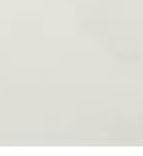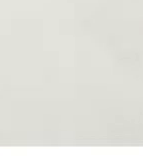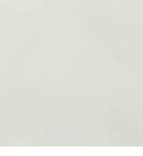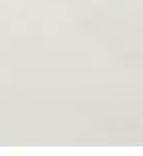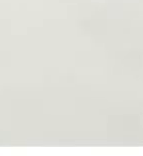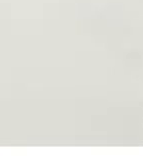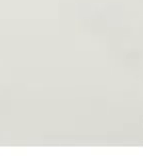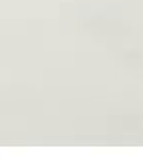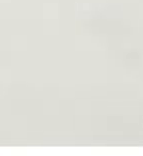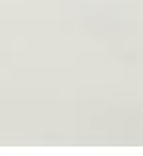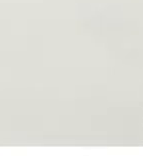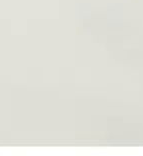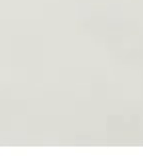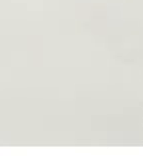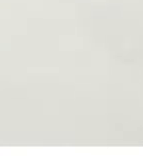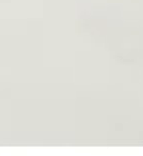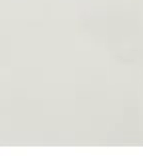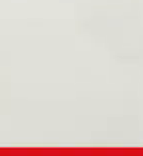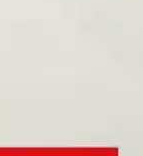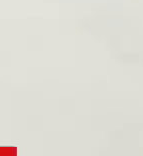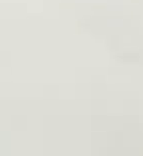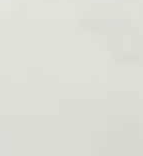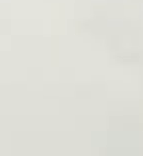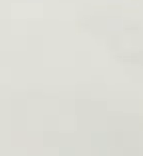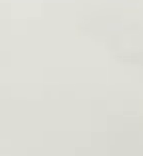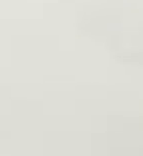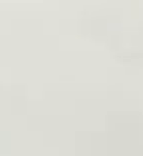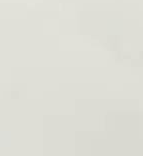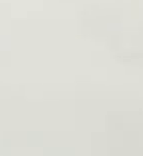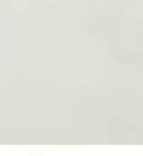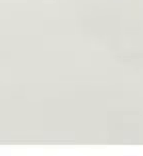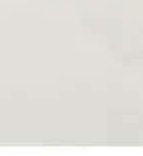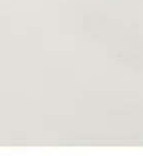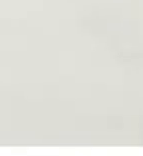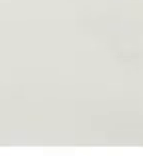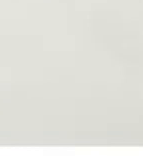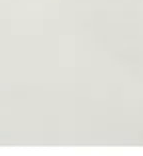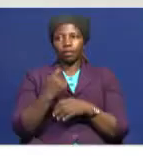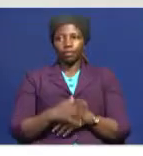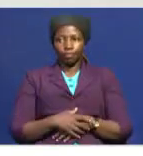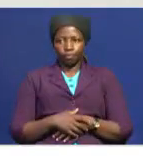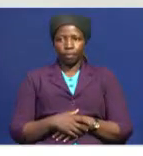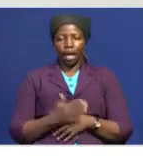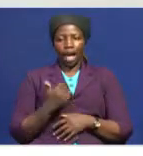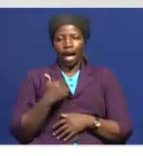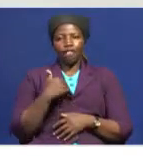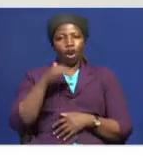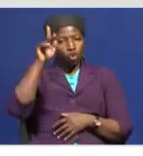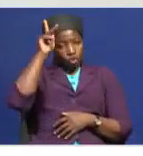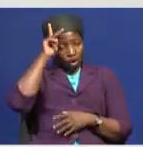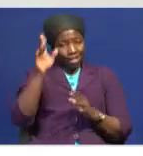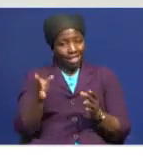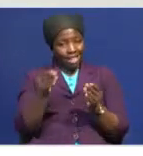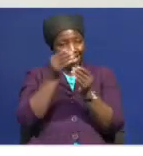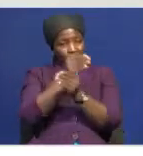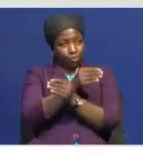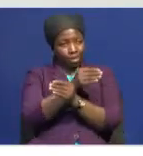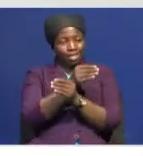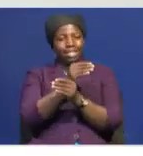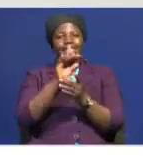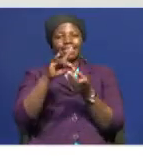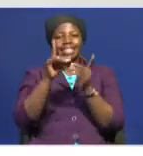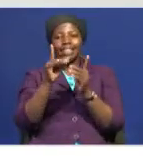This is the Prime Edition. The Marketing Society of Kenya has sealed a skills and knowledge exchange and data sharing